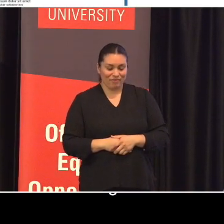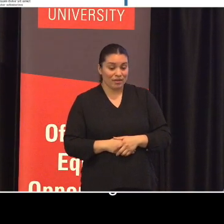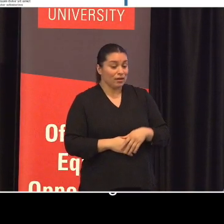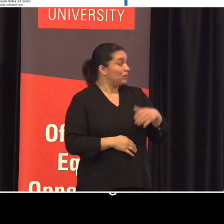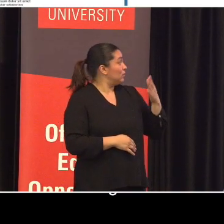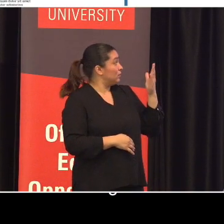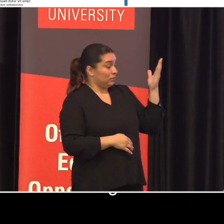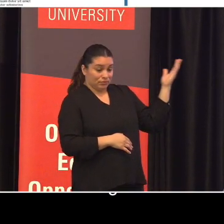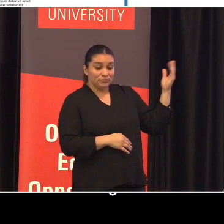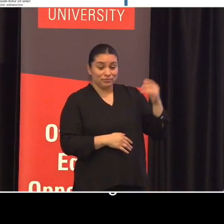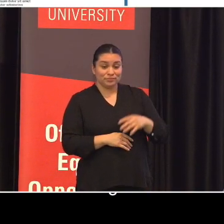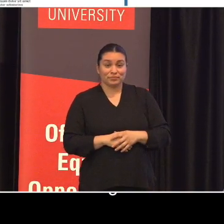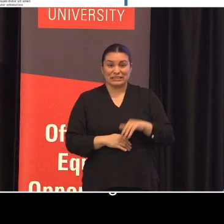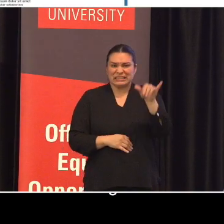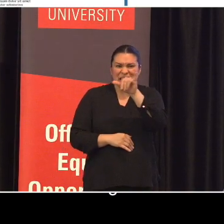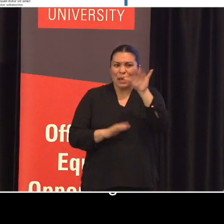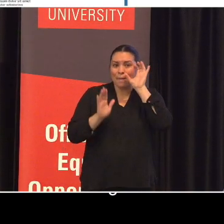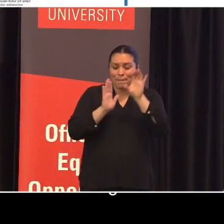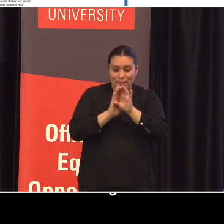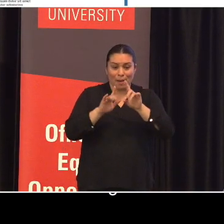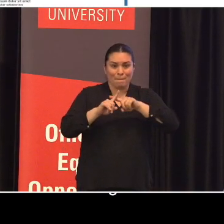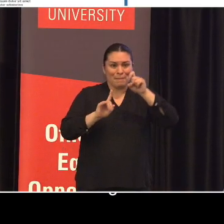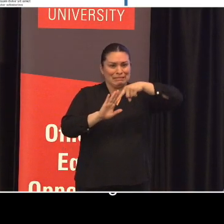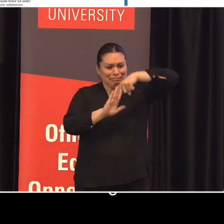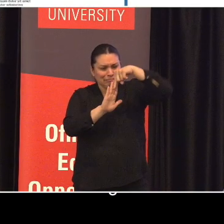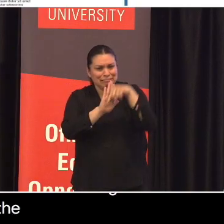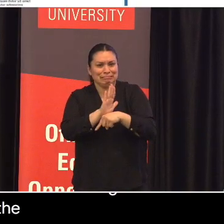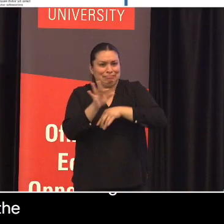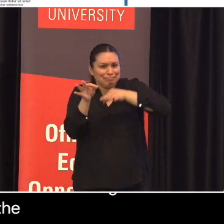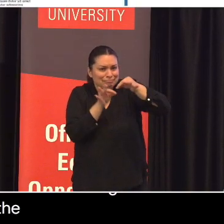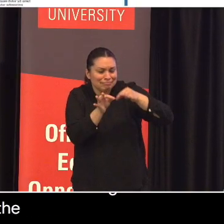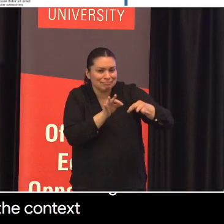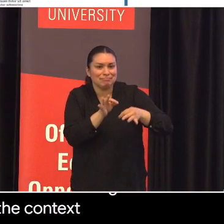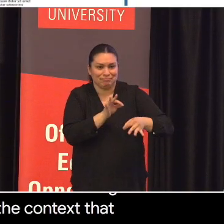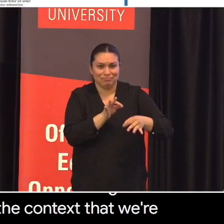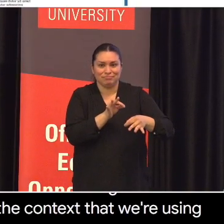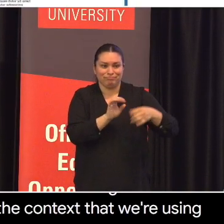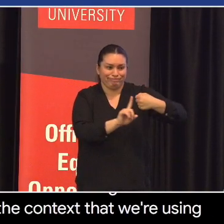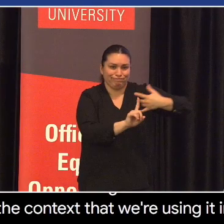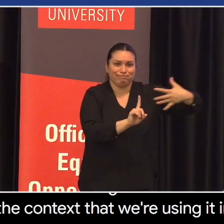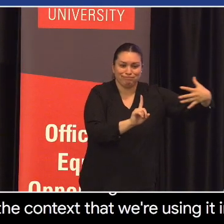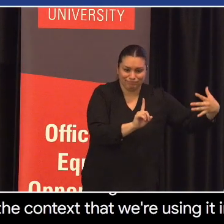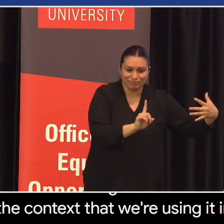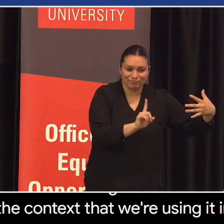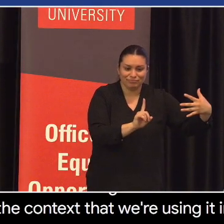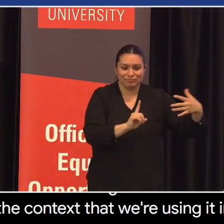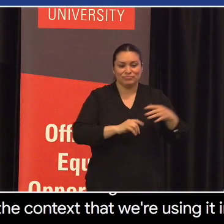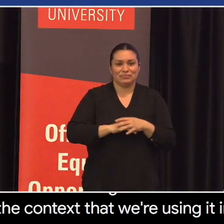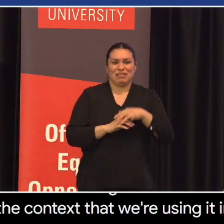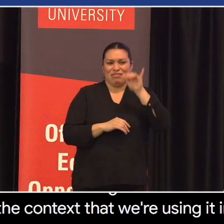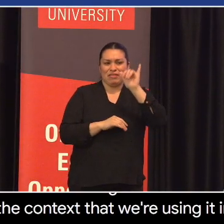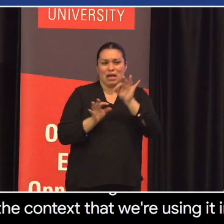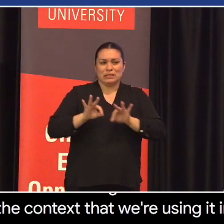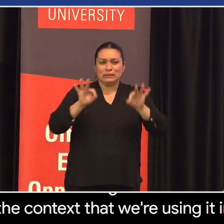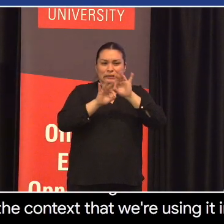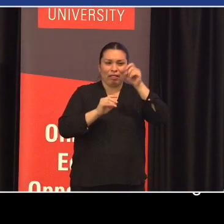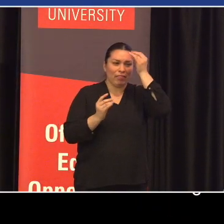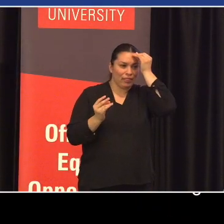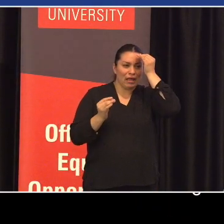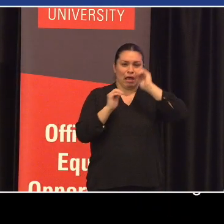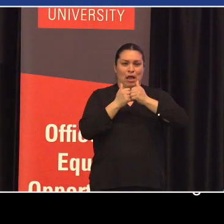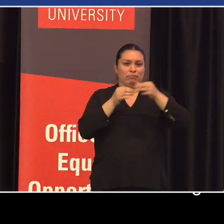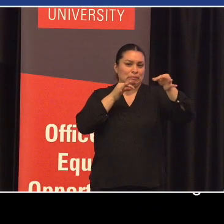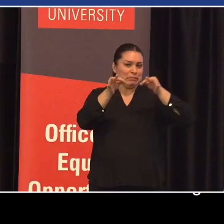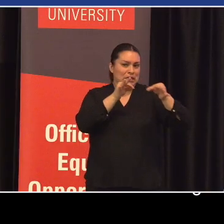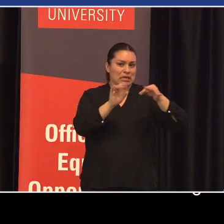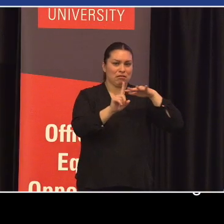actually be confusing for someone. Think about the context that we're using it in. What if anybody in